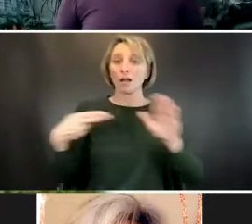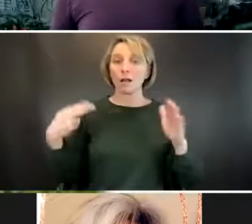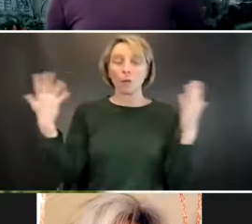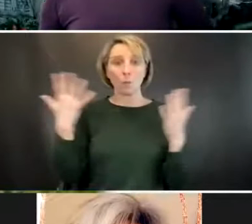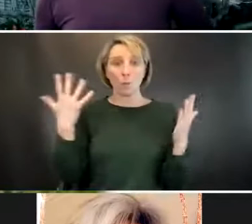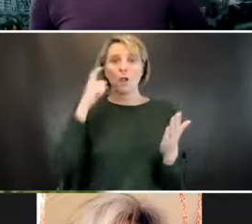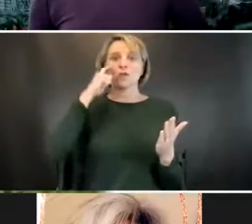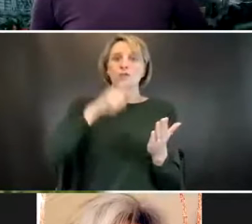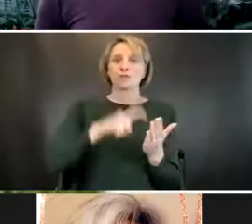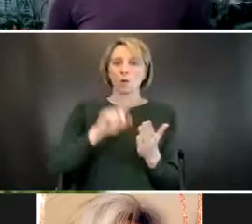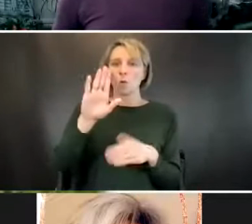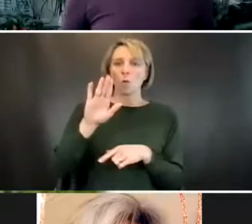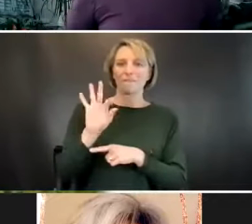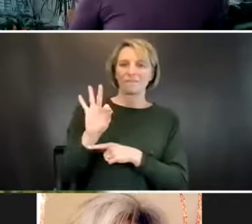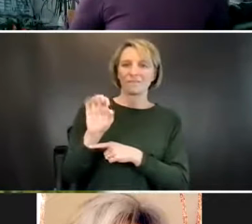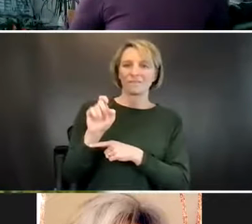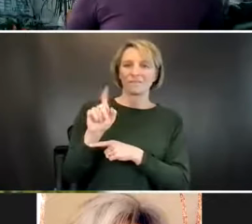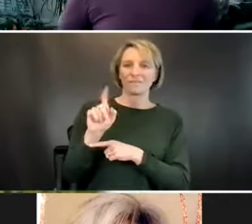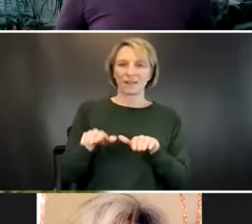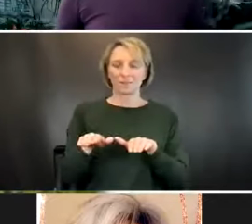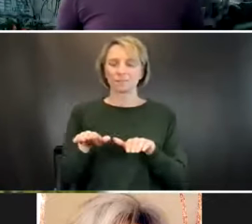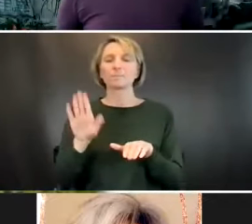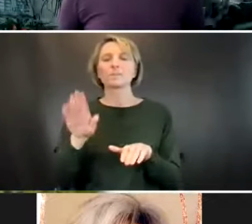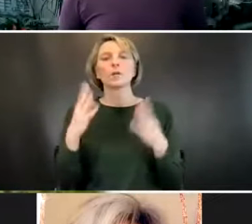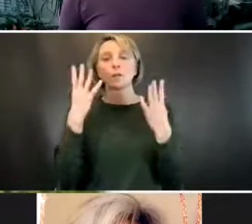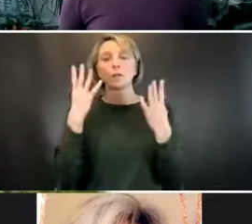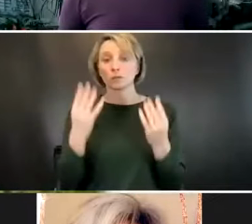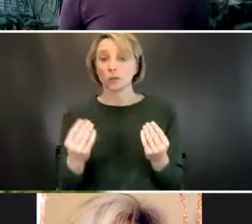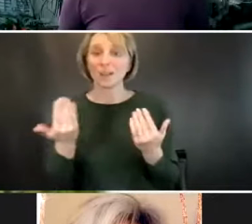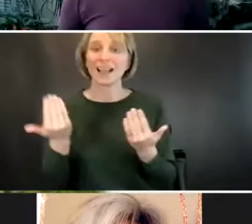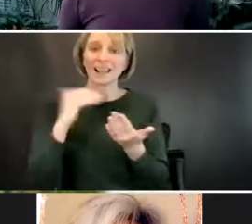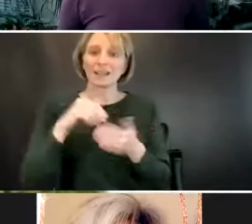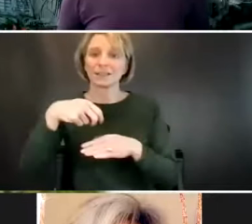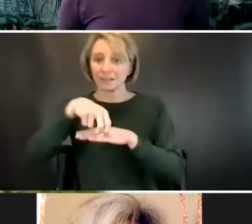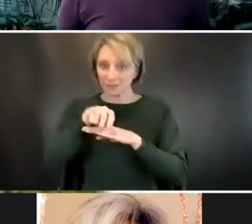once again, we'll just kind of softly land into our chair.